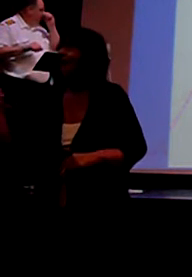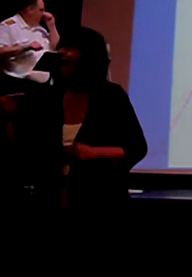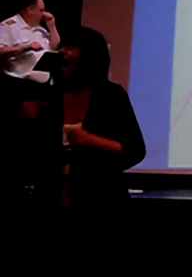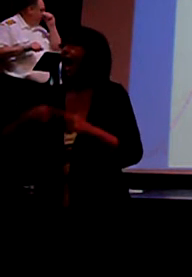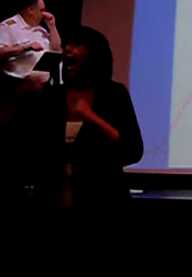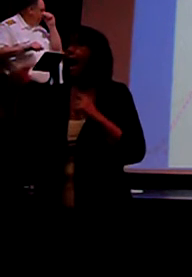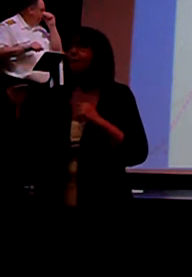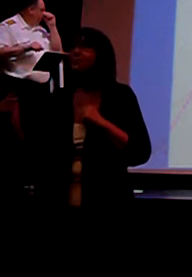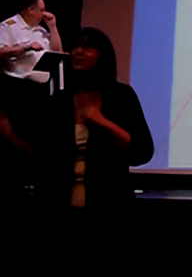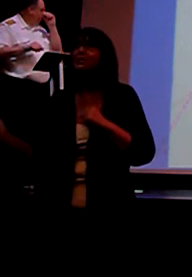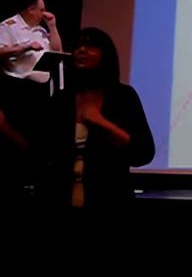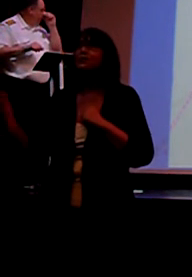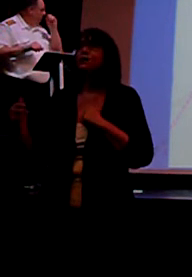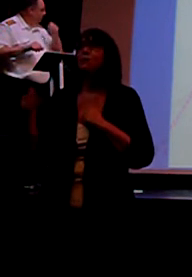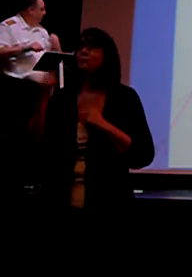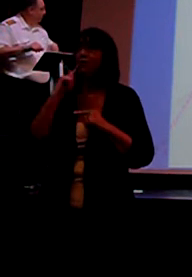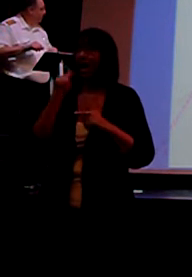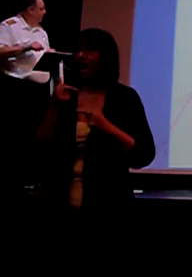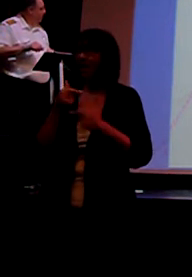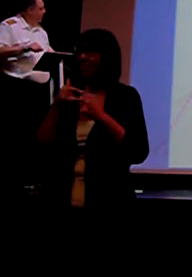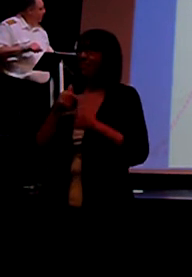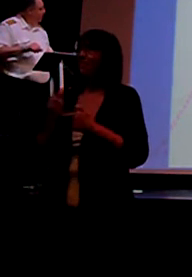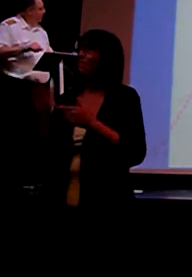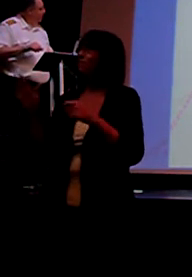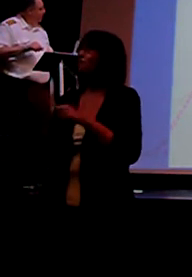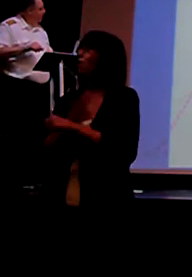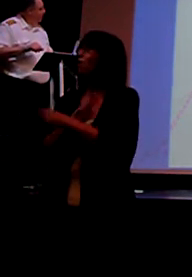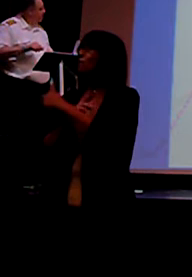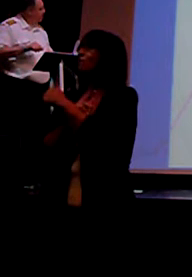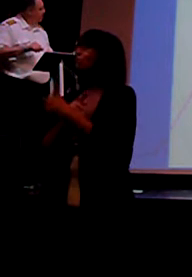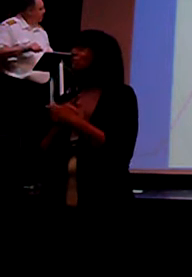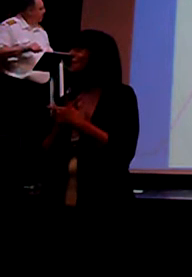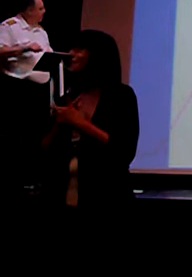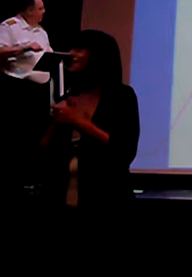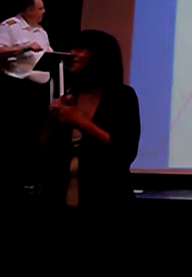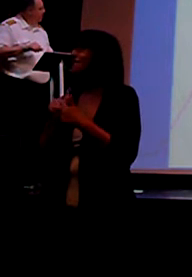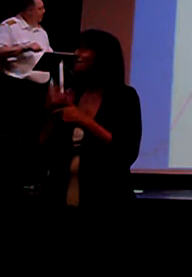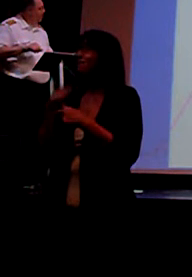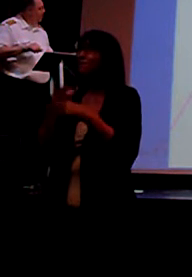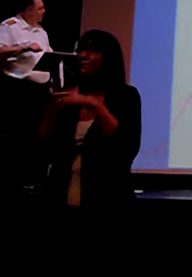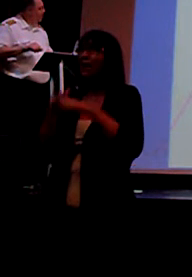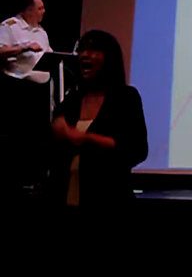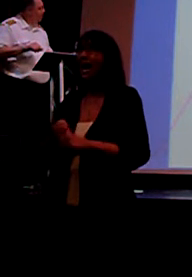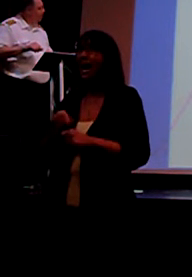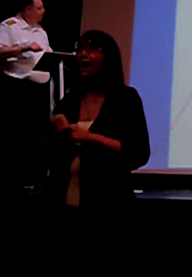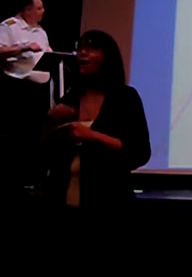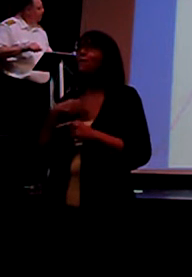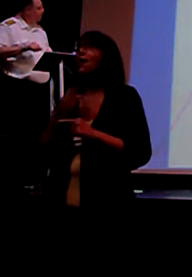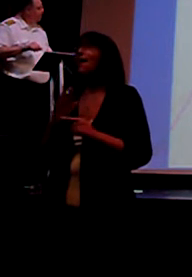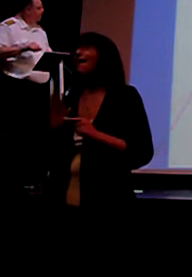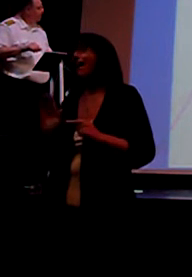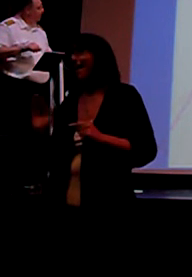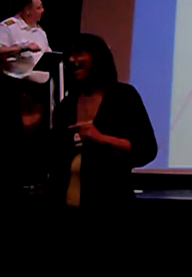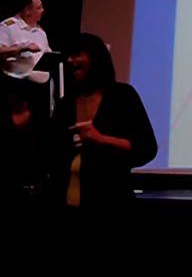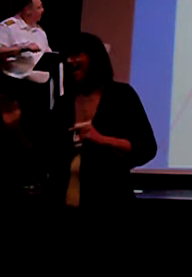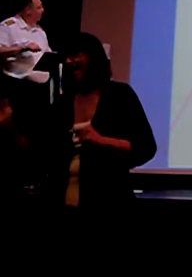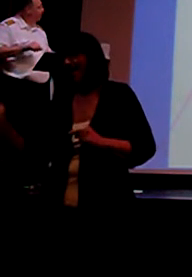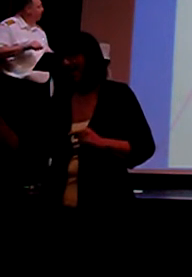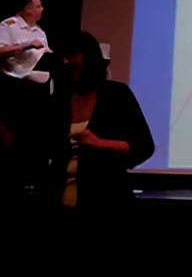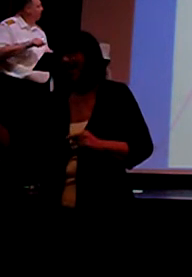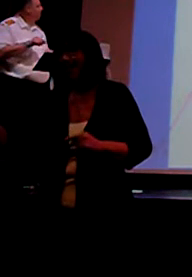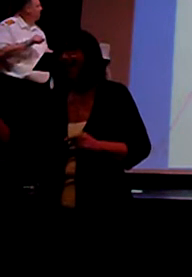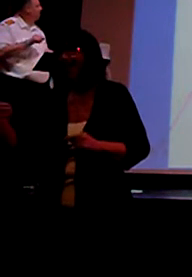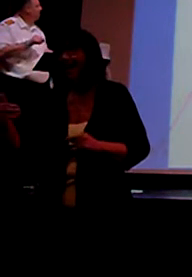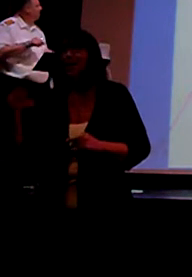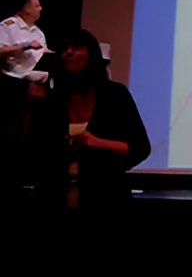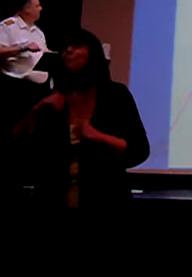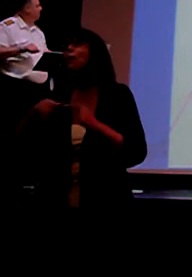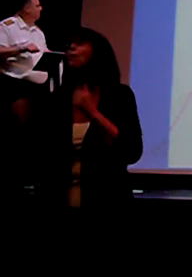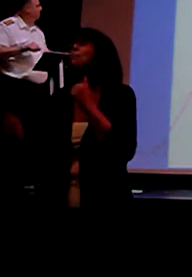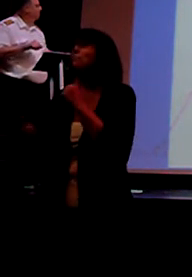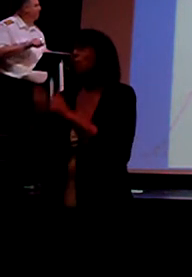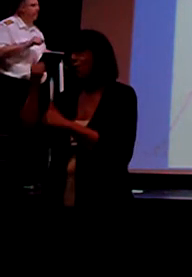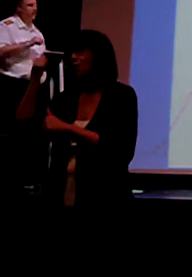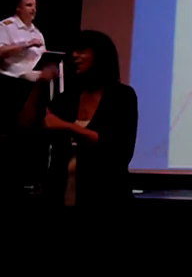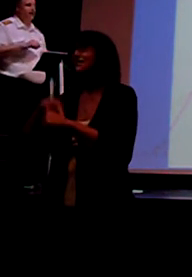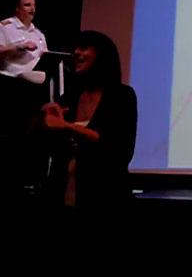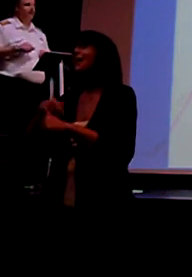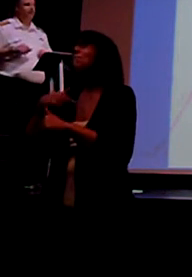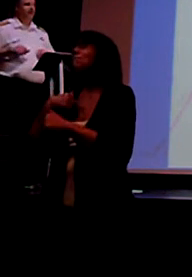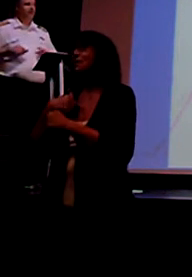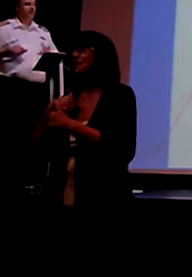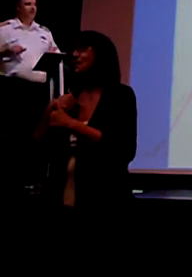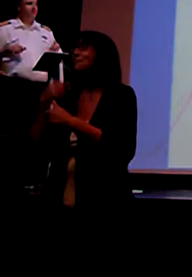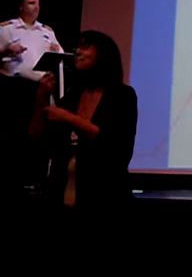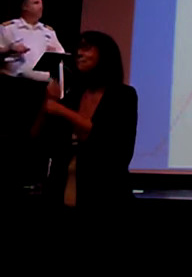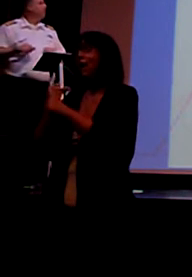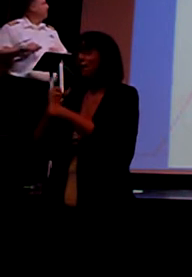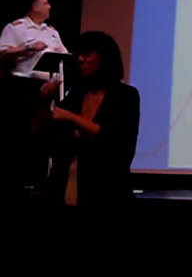pier because it was occupied on this side, and then we turned here But otherwise, all the maneuvers that I